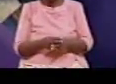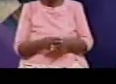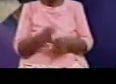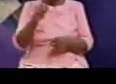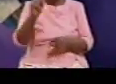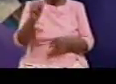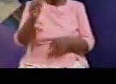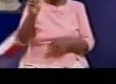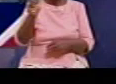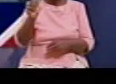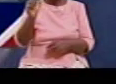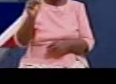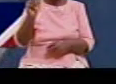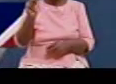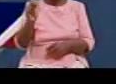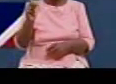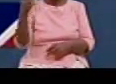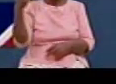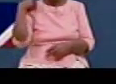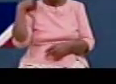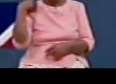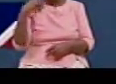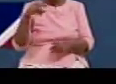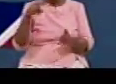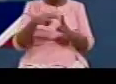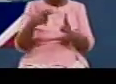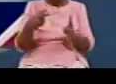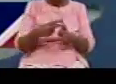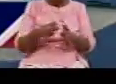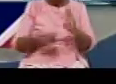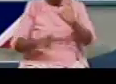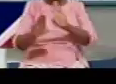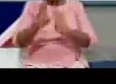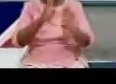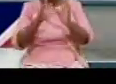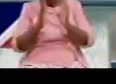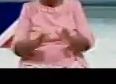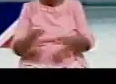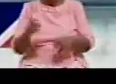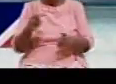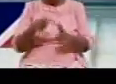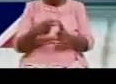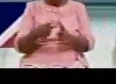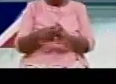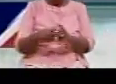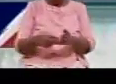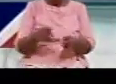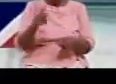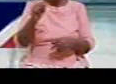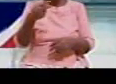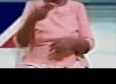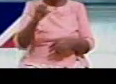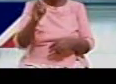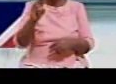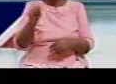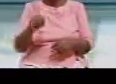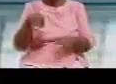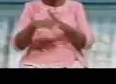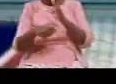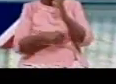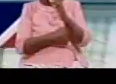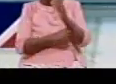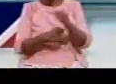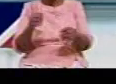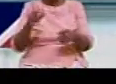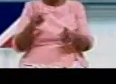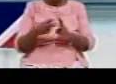or it is the tormentor, it is the thorn in the flesh, or it is Satan, or it is